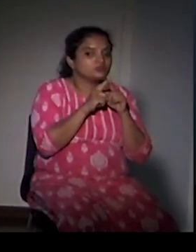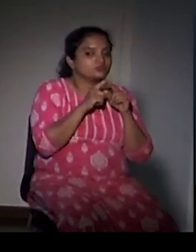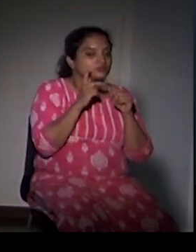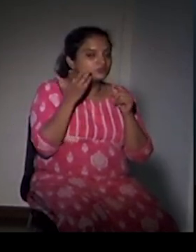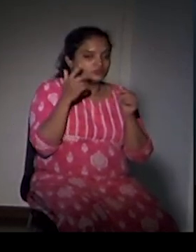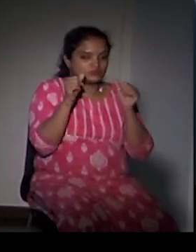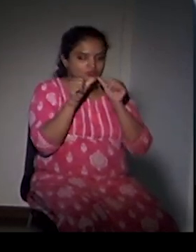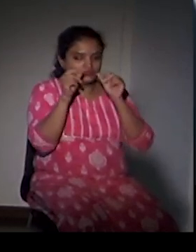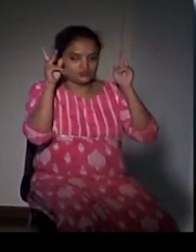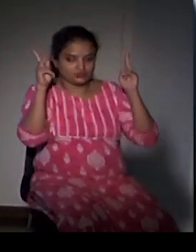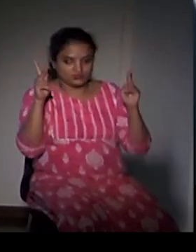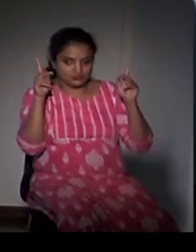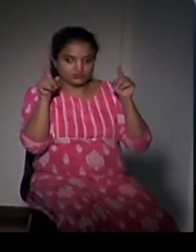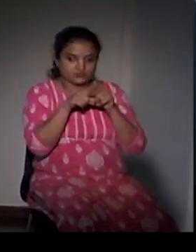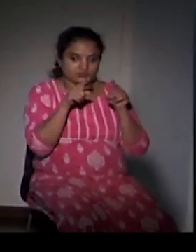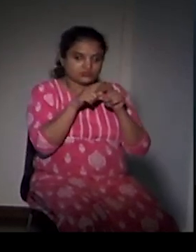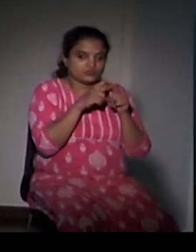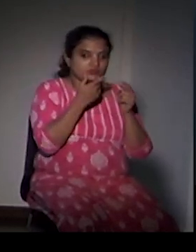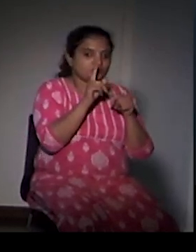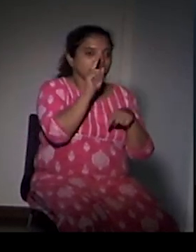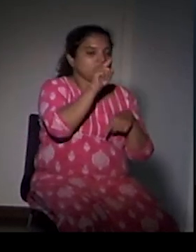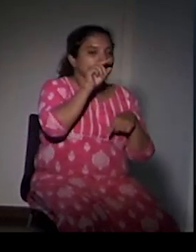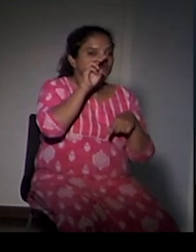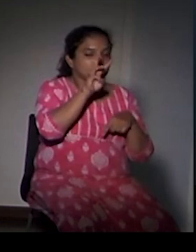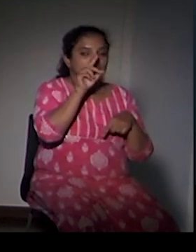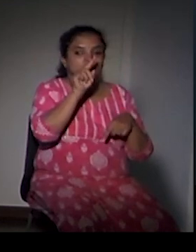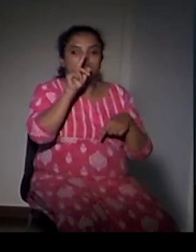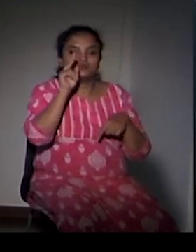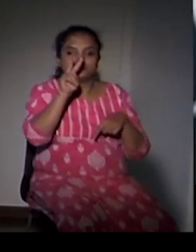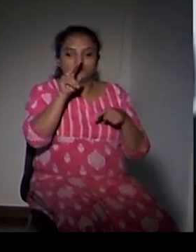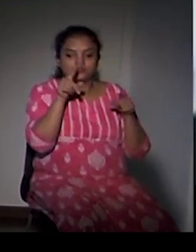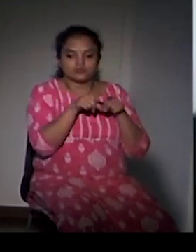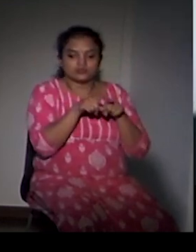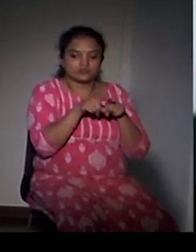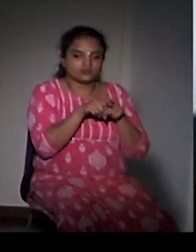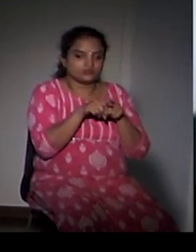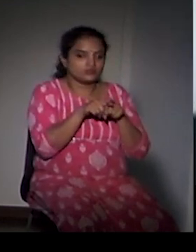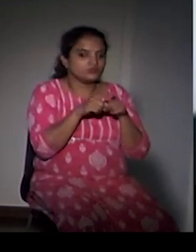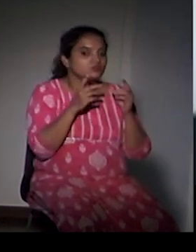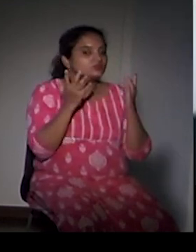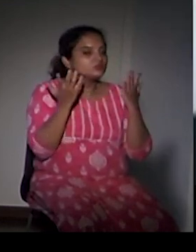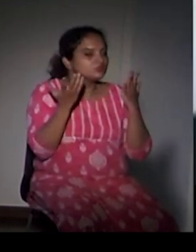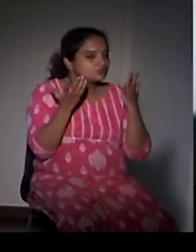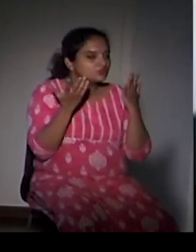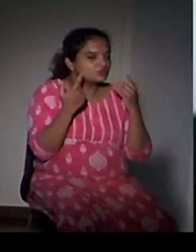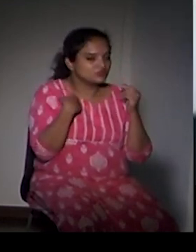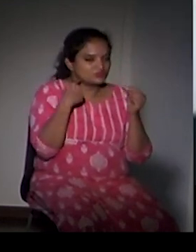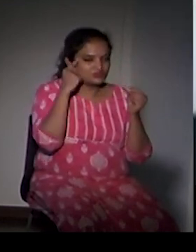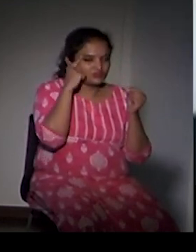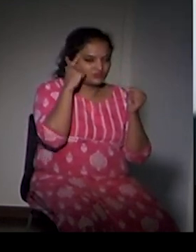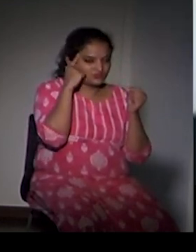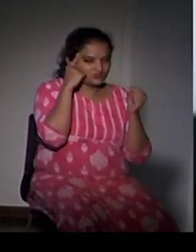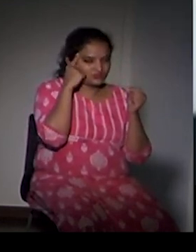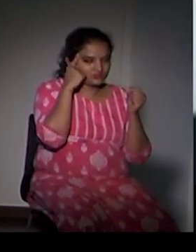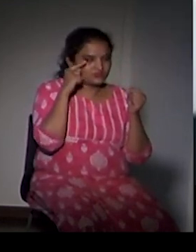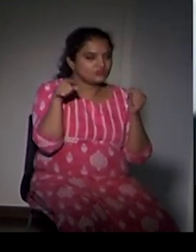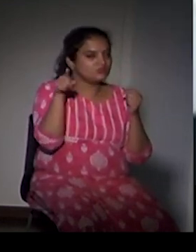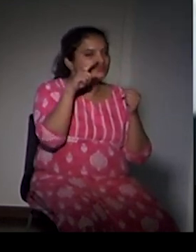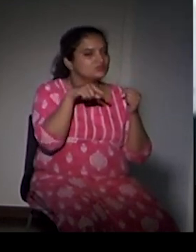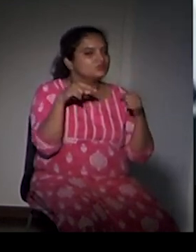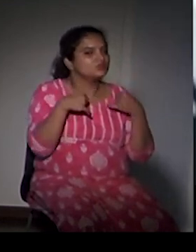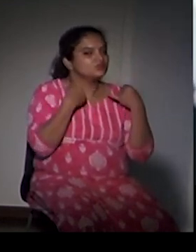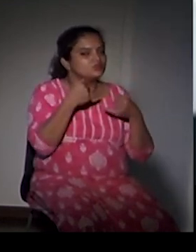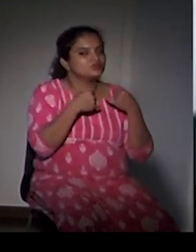Agra, dated 1312. So it is extremely early. And I think what's interesting here is